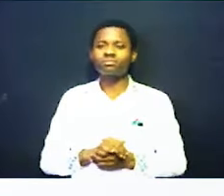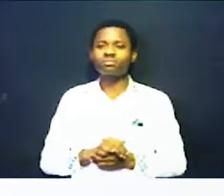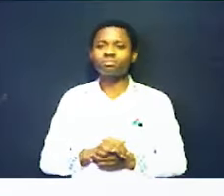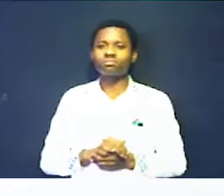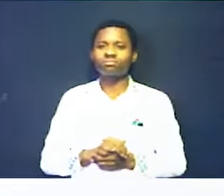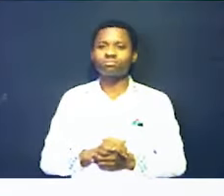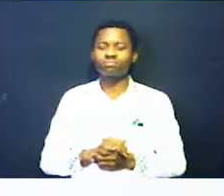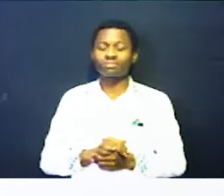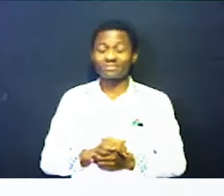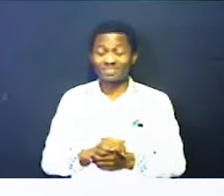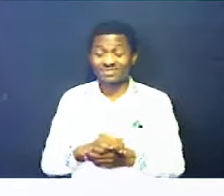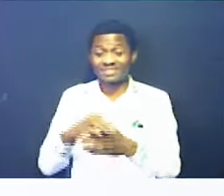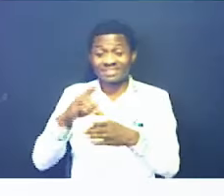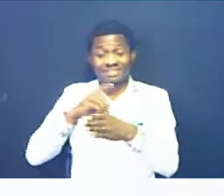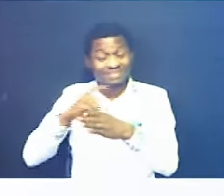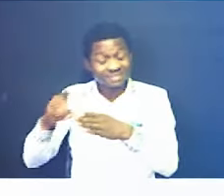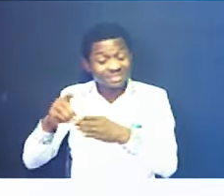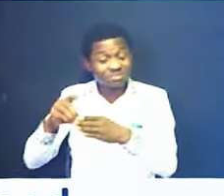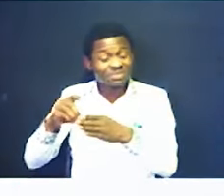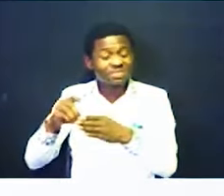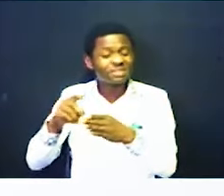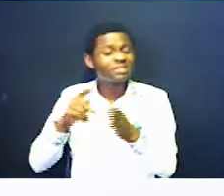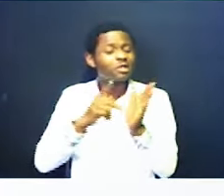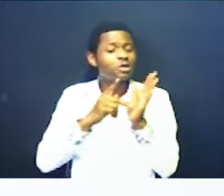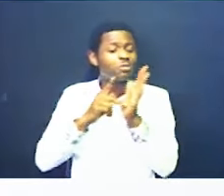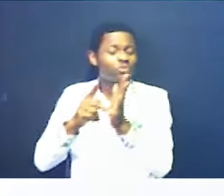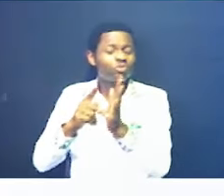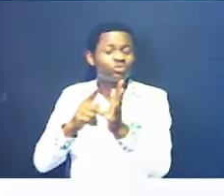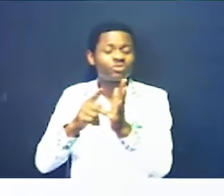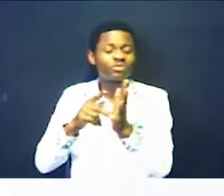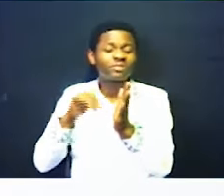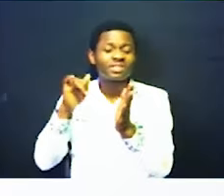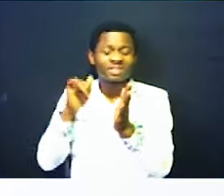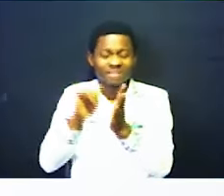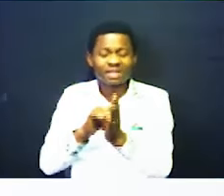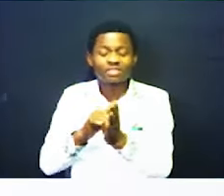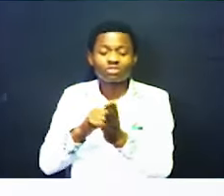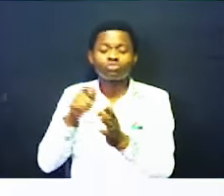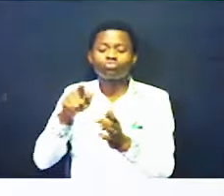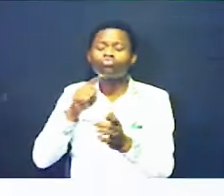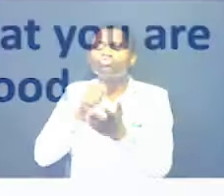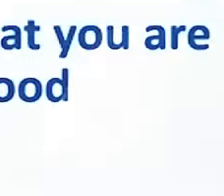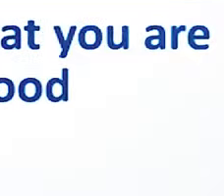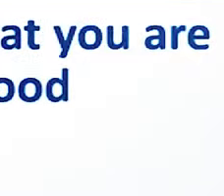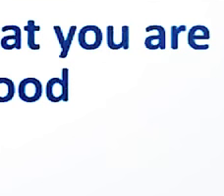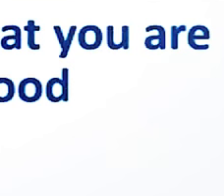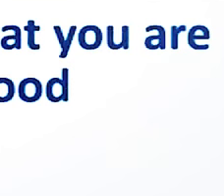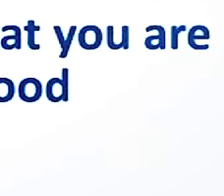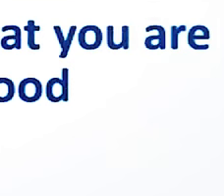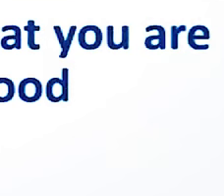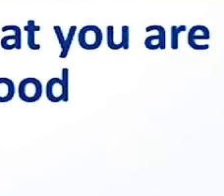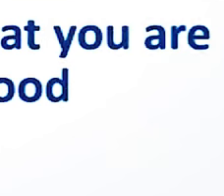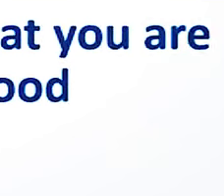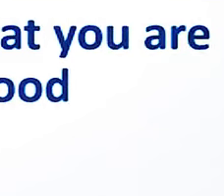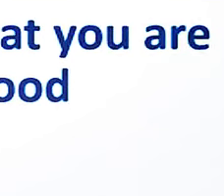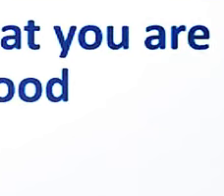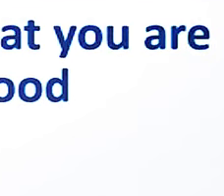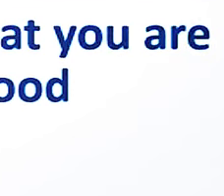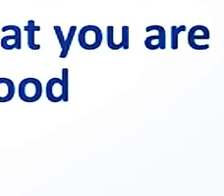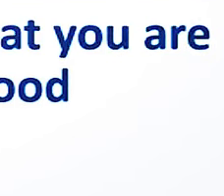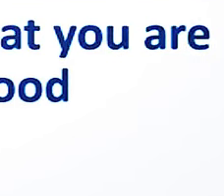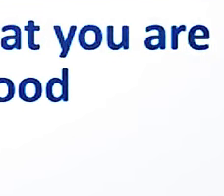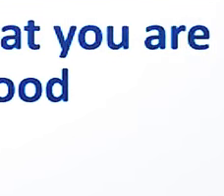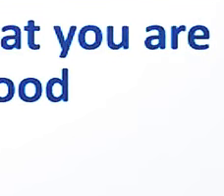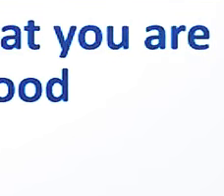discipline is a proof that you are the legitimate father and a good parent, a legitimate mother and a